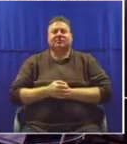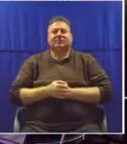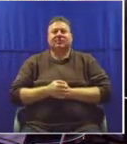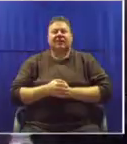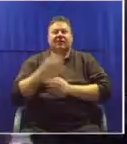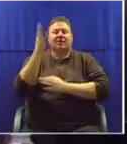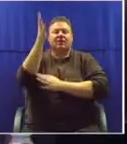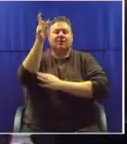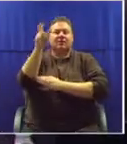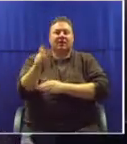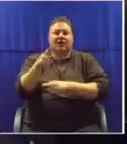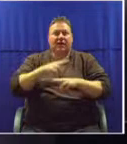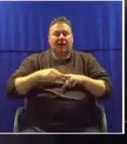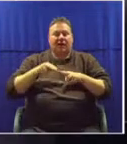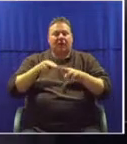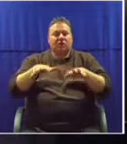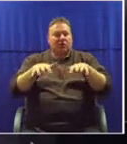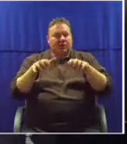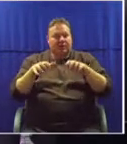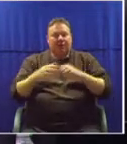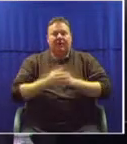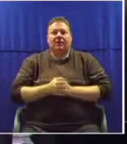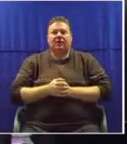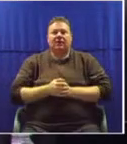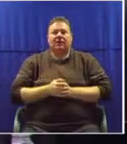Speaker of the National Assembly,